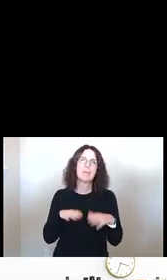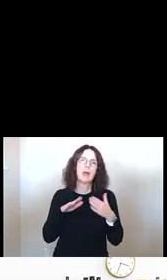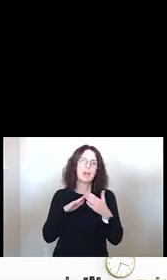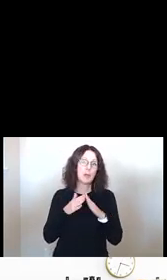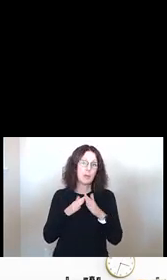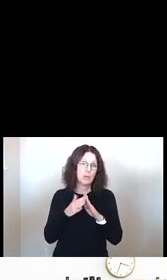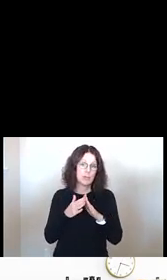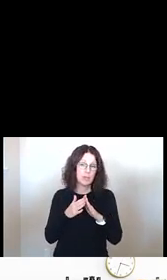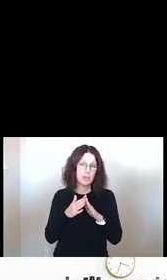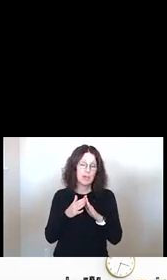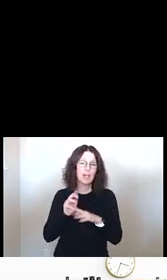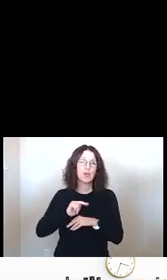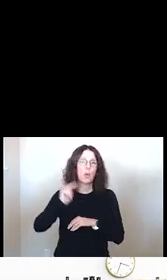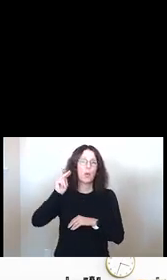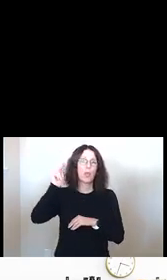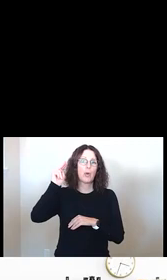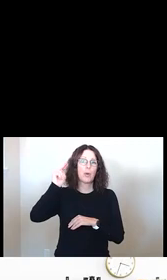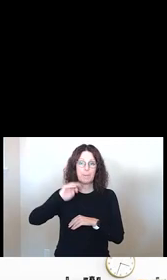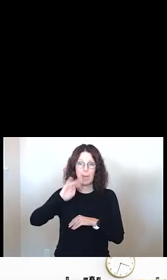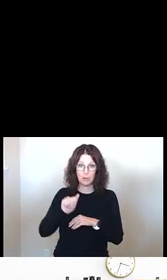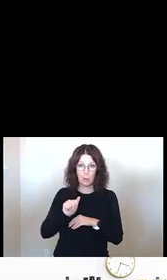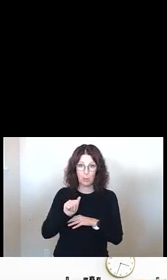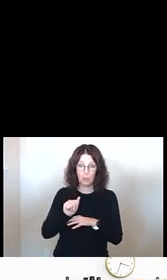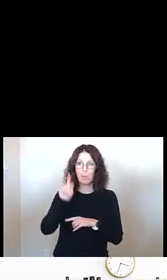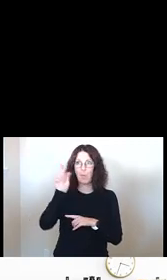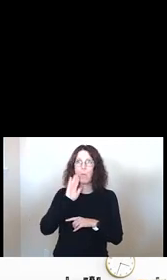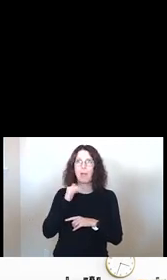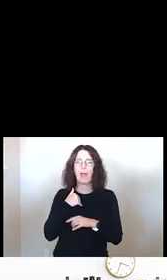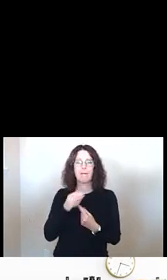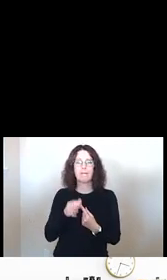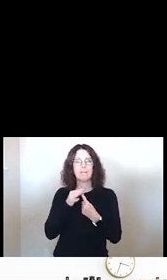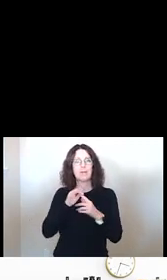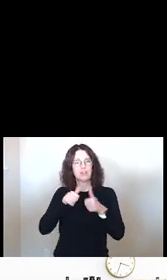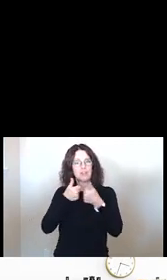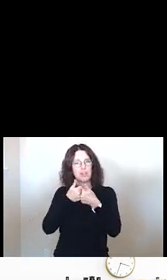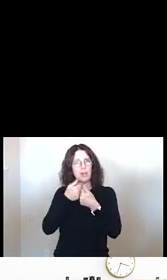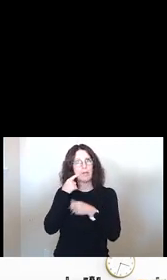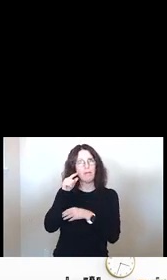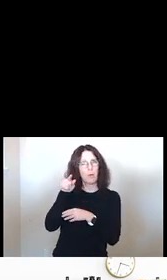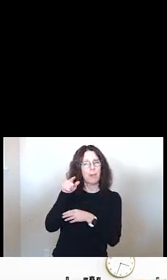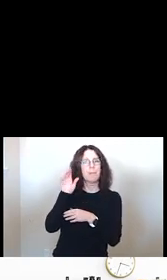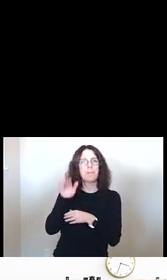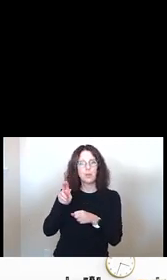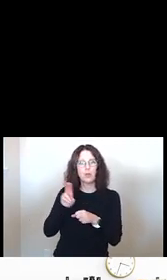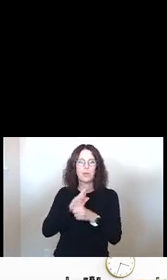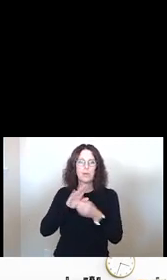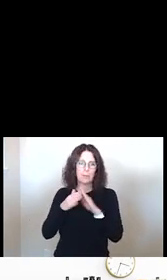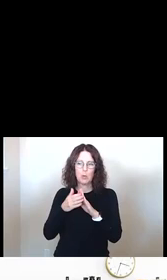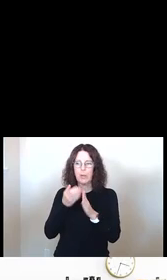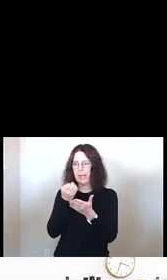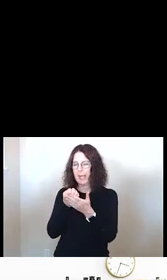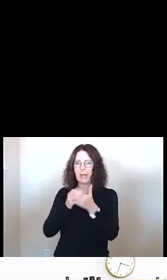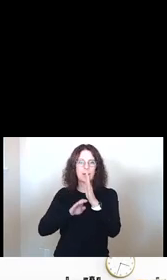of Manitoba would face challenges that would be addressed in community economic development. We